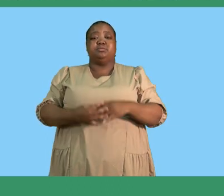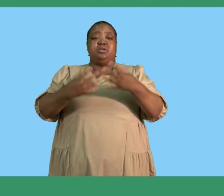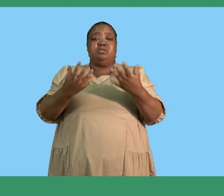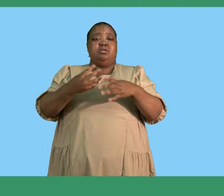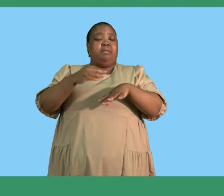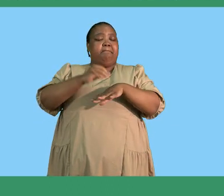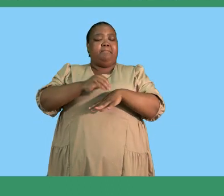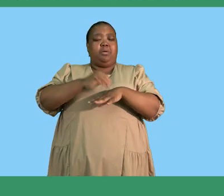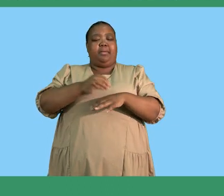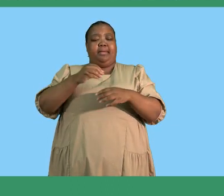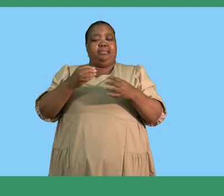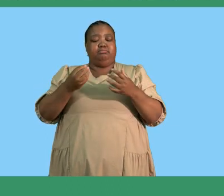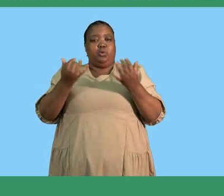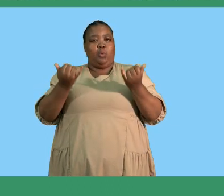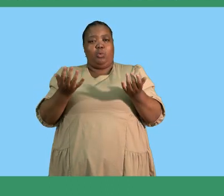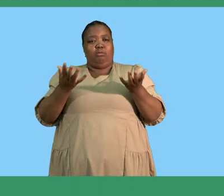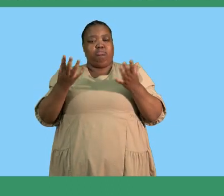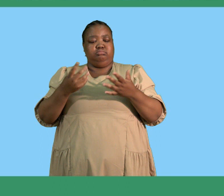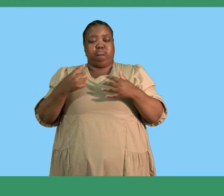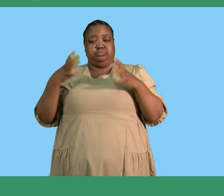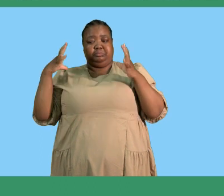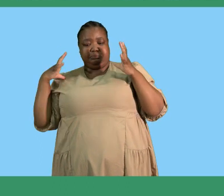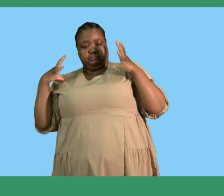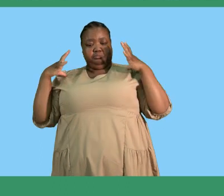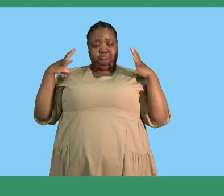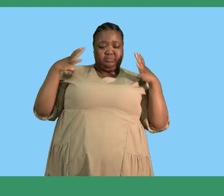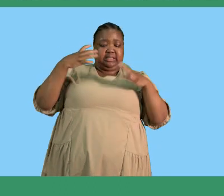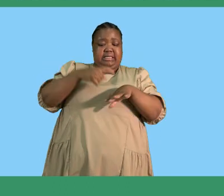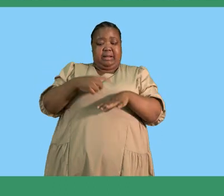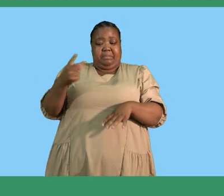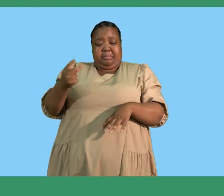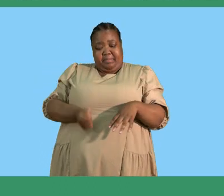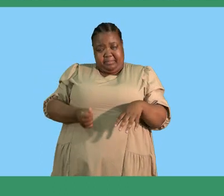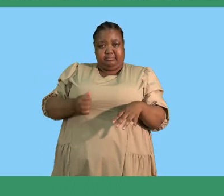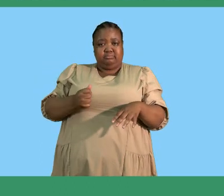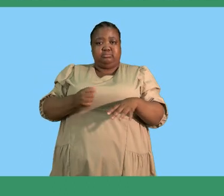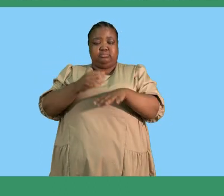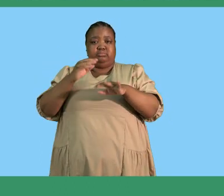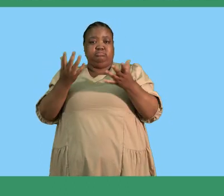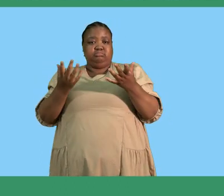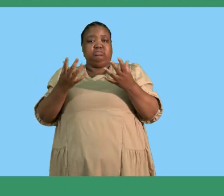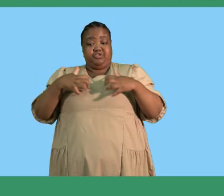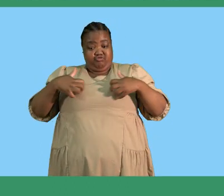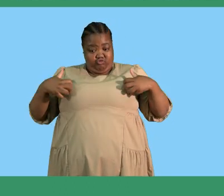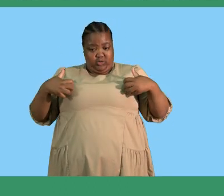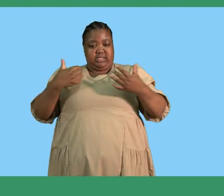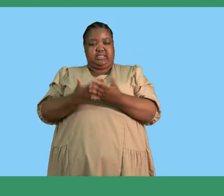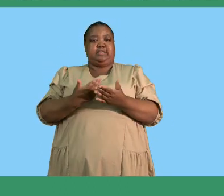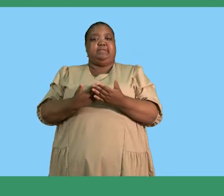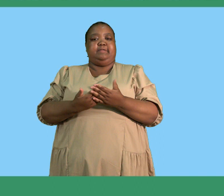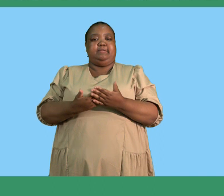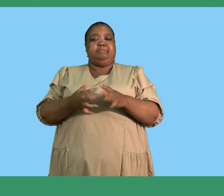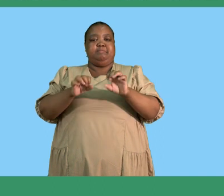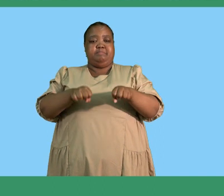are faced with a lot of things that you need to do and the time pressures of doing that particular task.